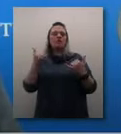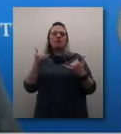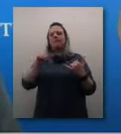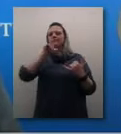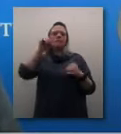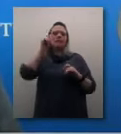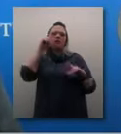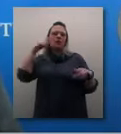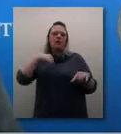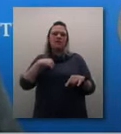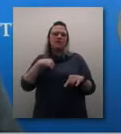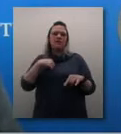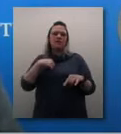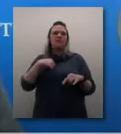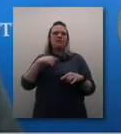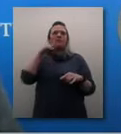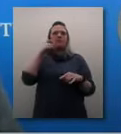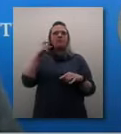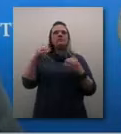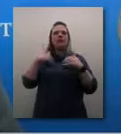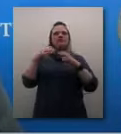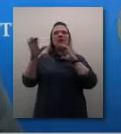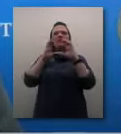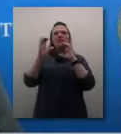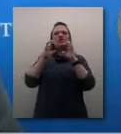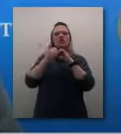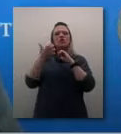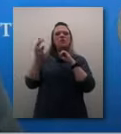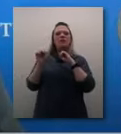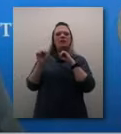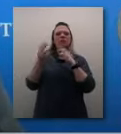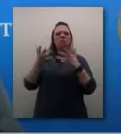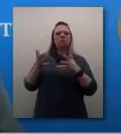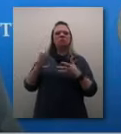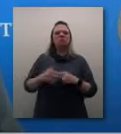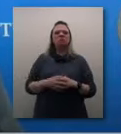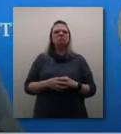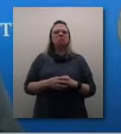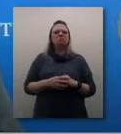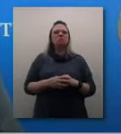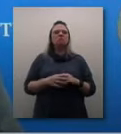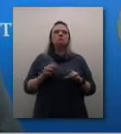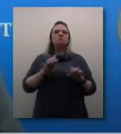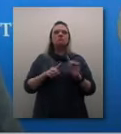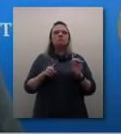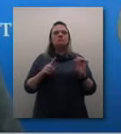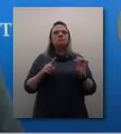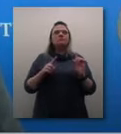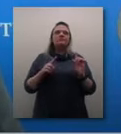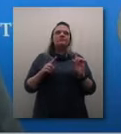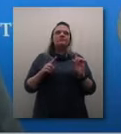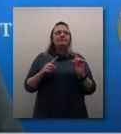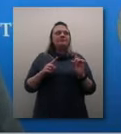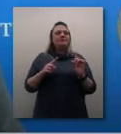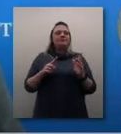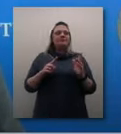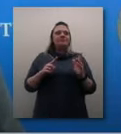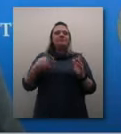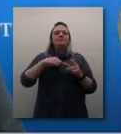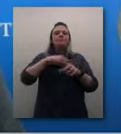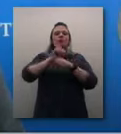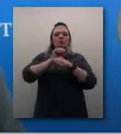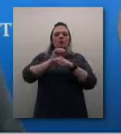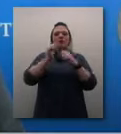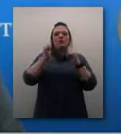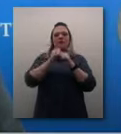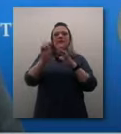because it's kind of a conversation I've had behind the scenes. But at this point, we're just working with the